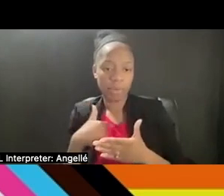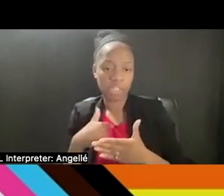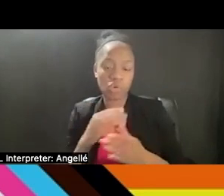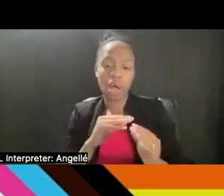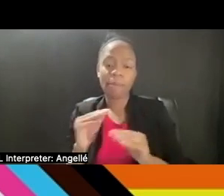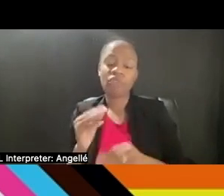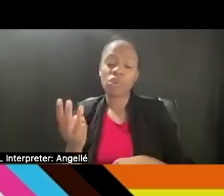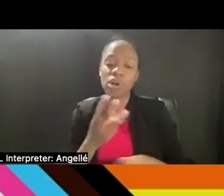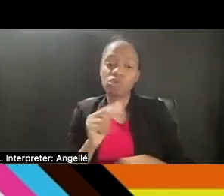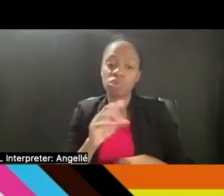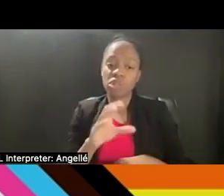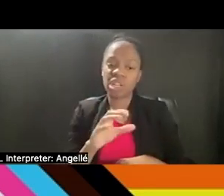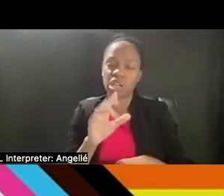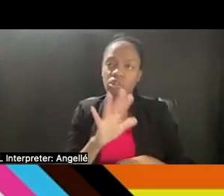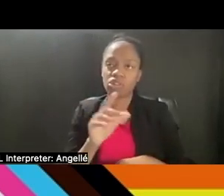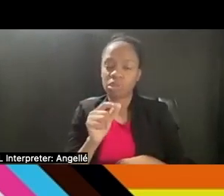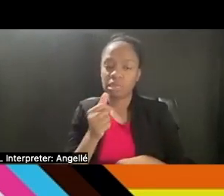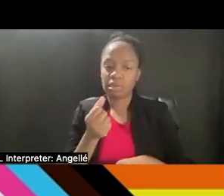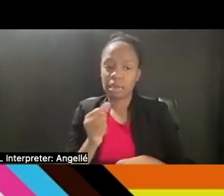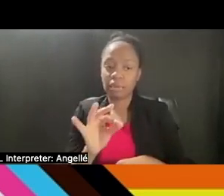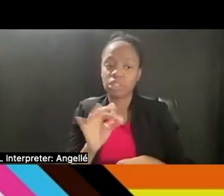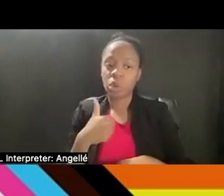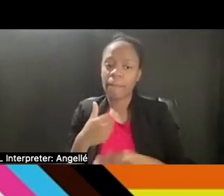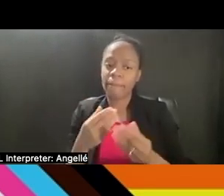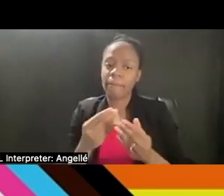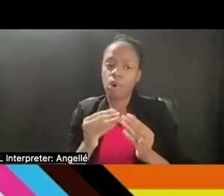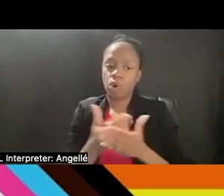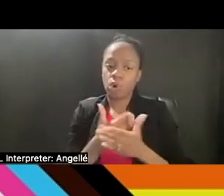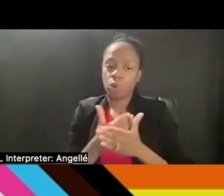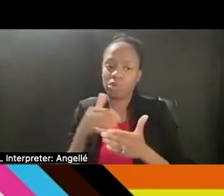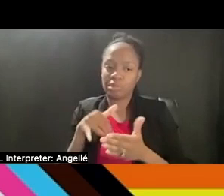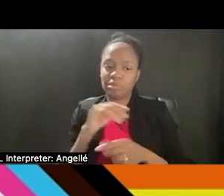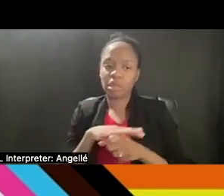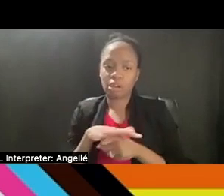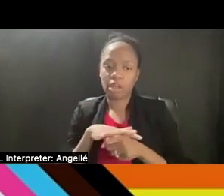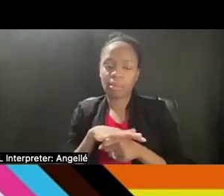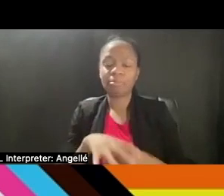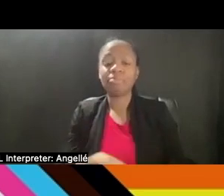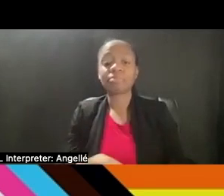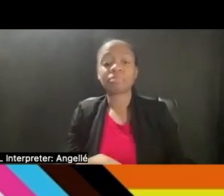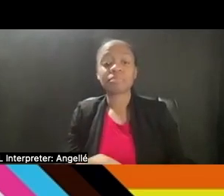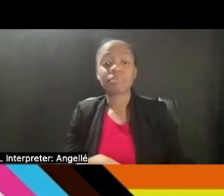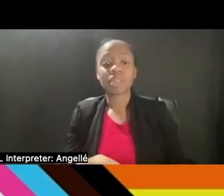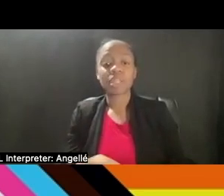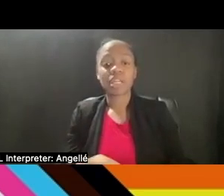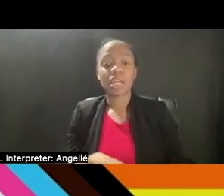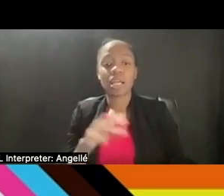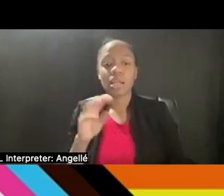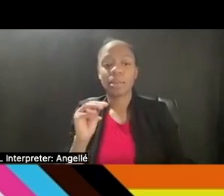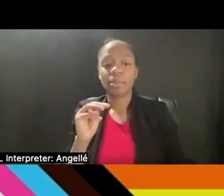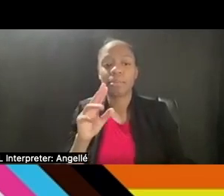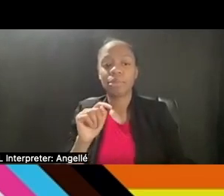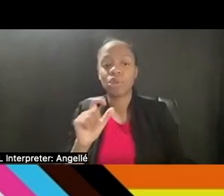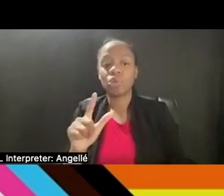Carolina back in 2019, so I'm newer to the region, and mutual aid is working here.